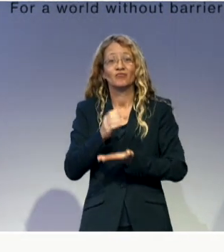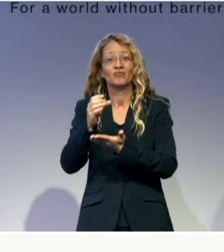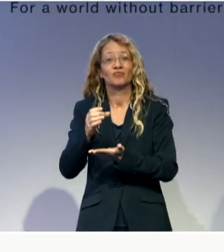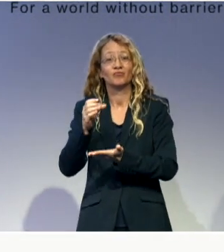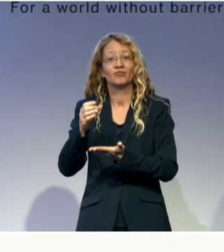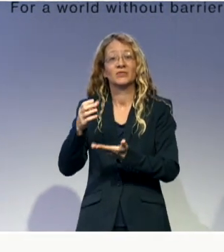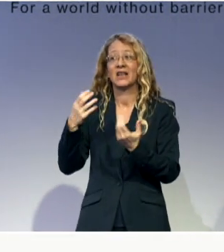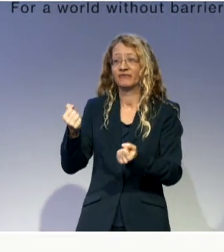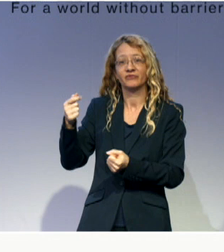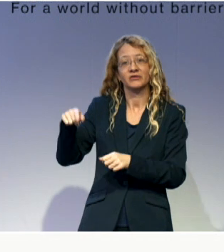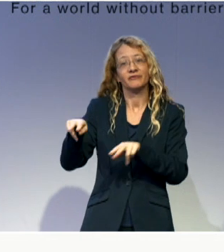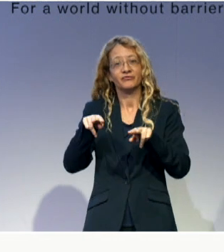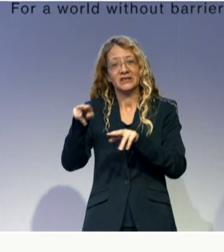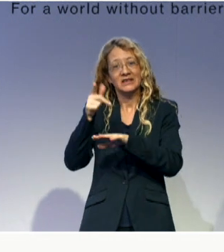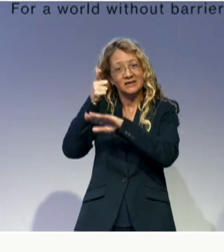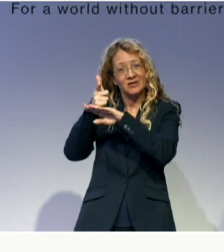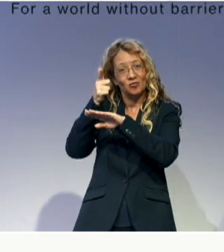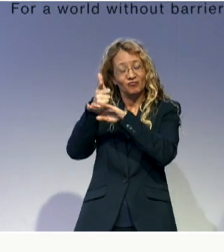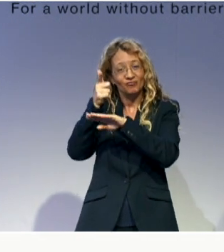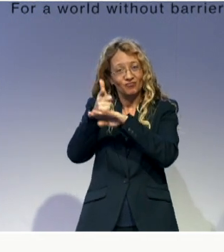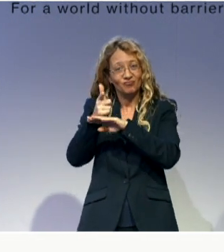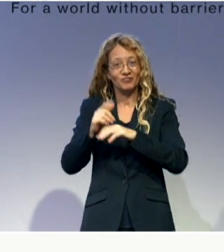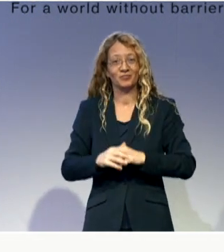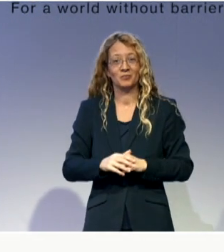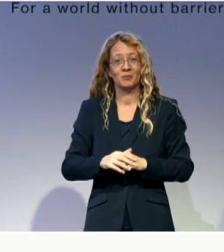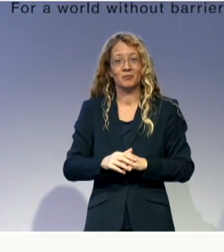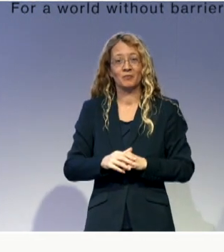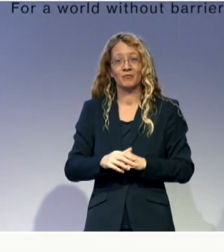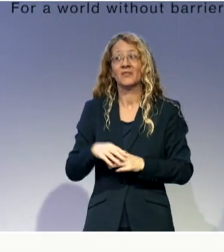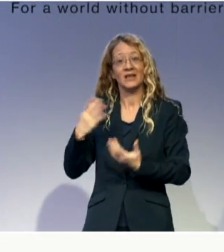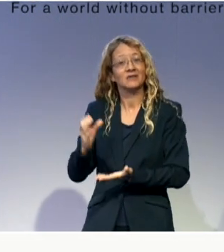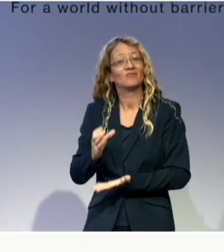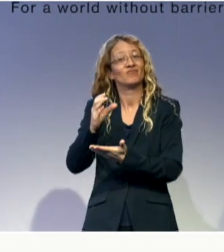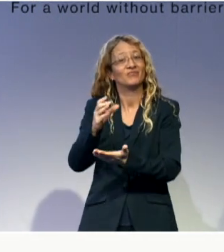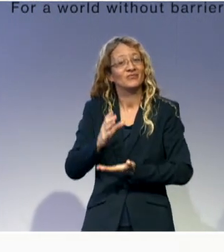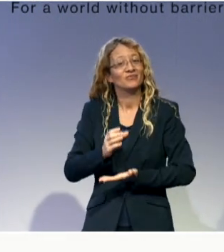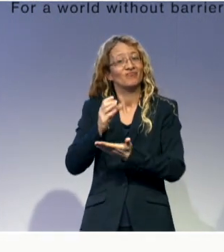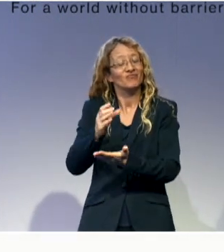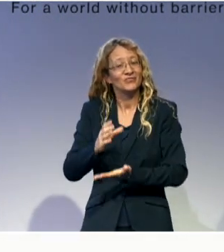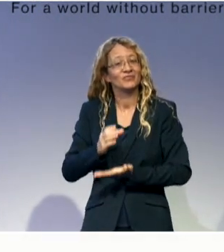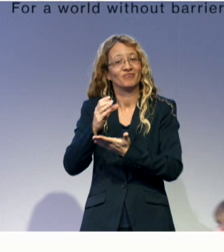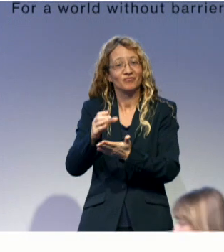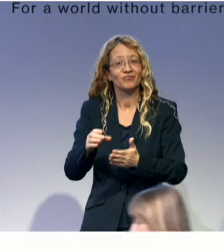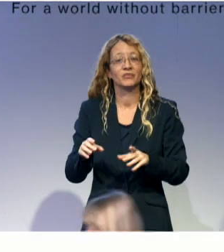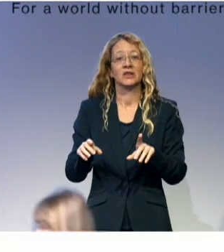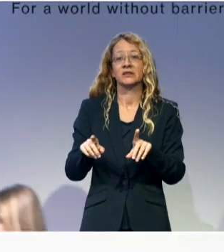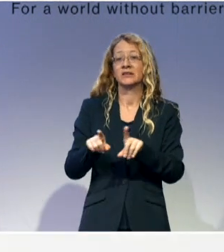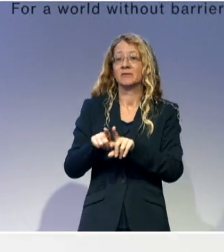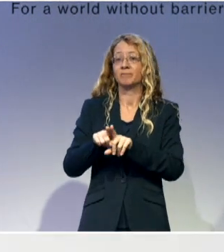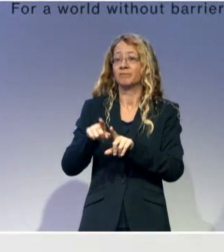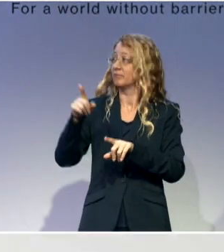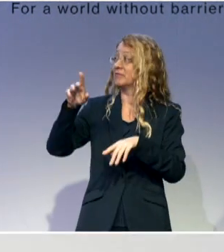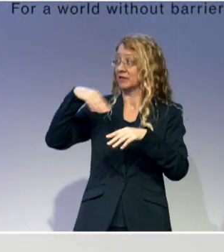going off to do a small film that will be put on the Zero Project website. So off we go.